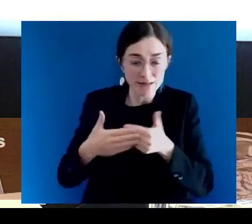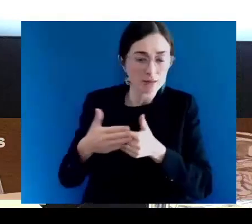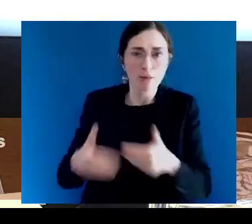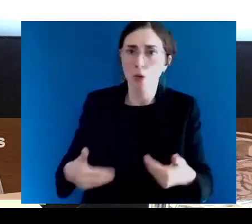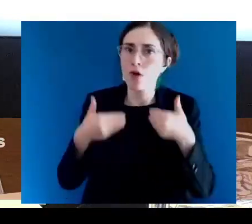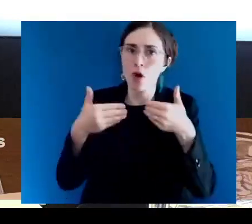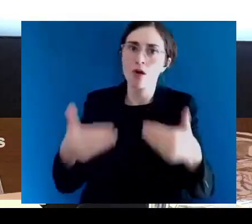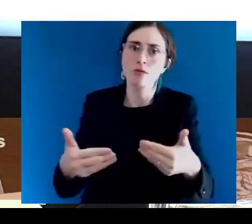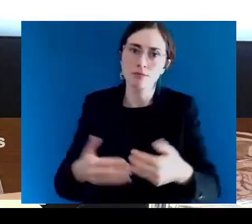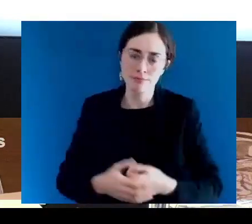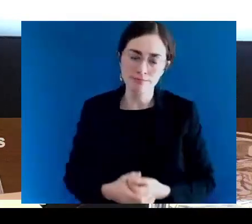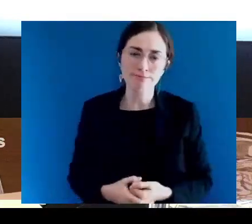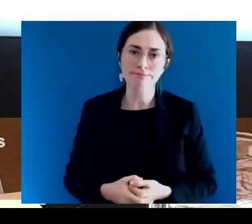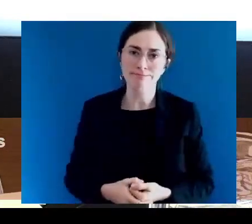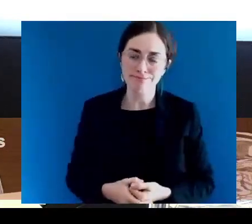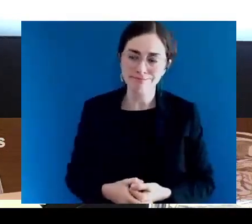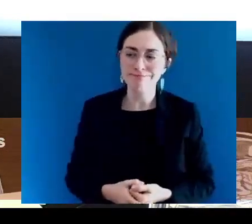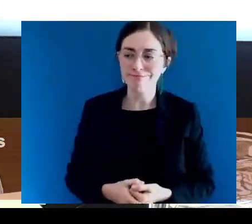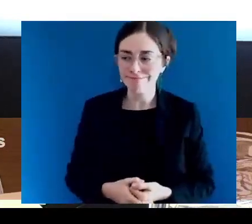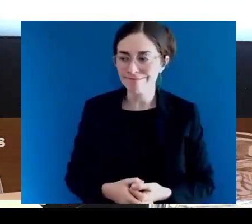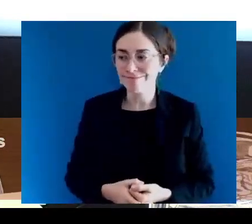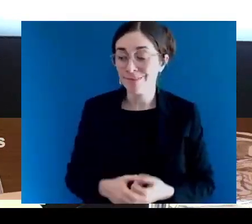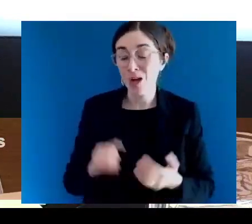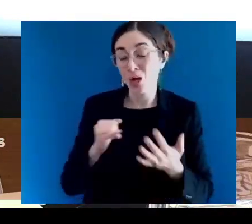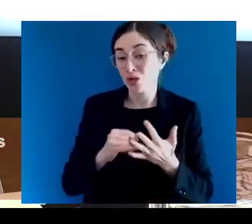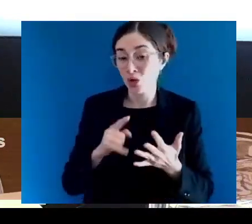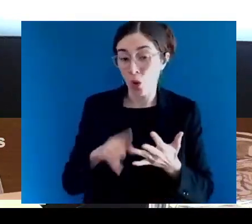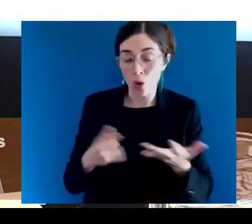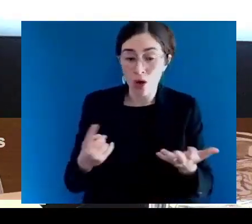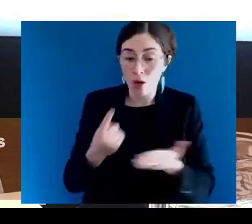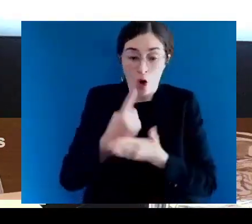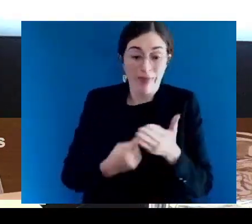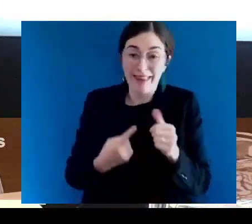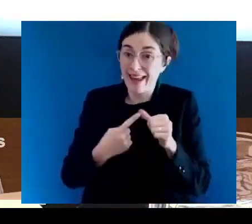So other than that, Commissioner, they are my